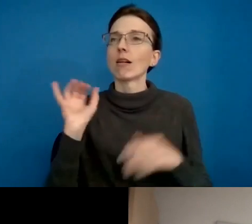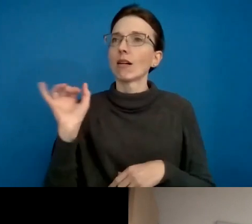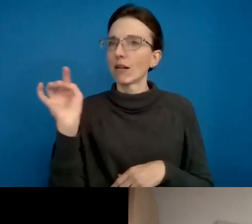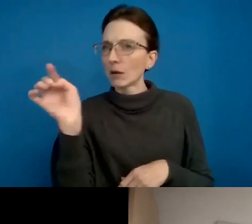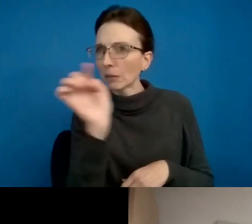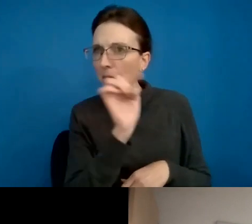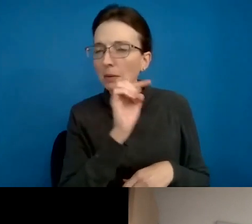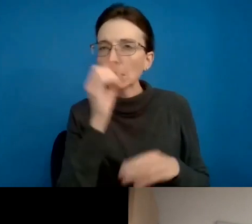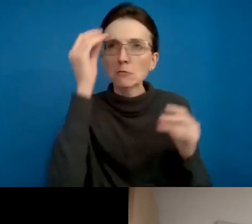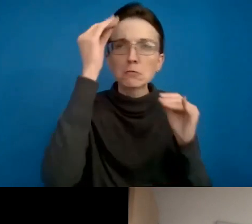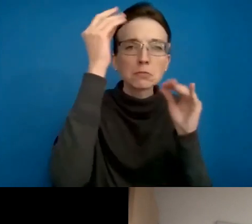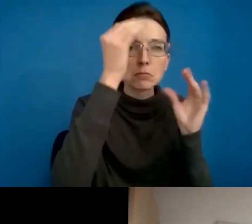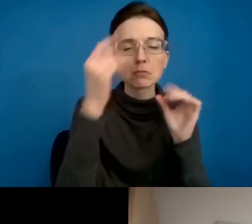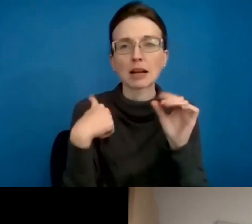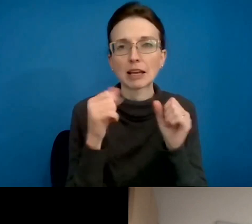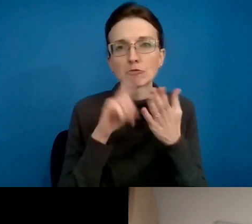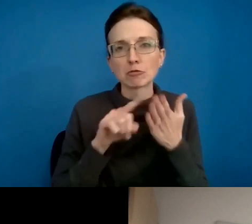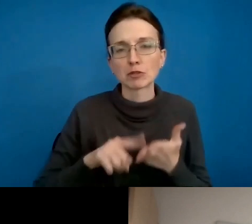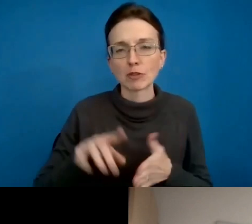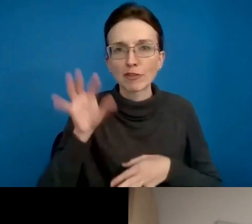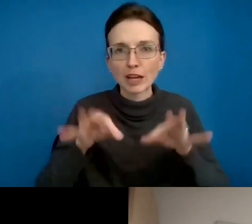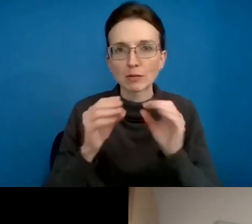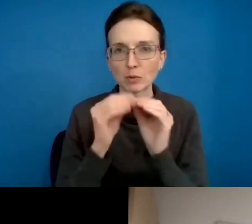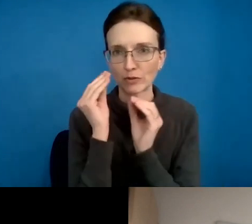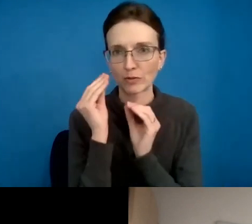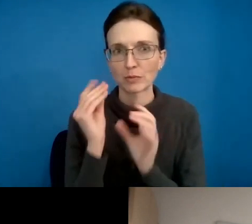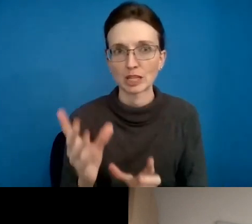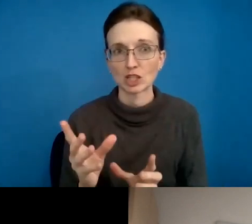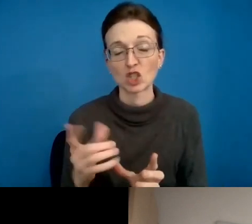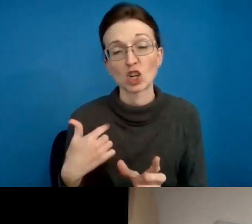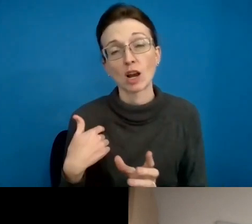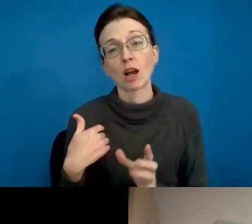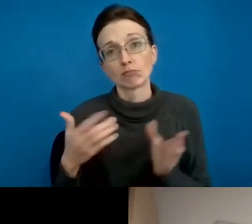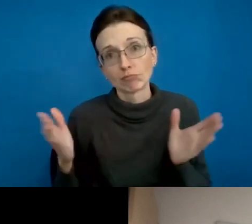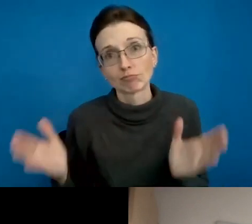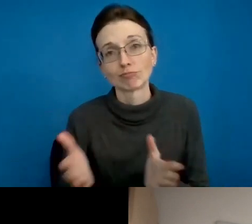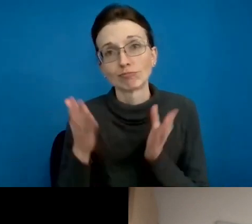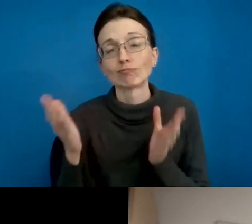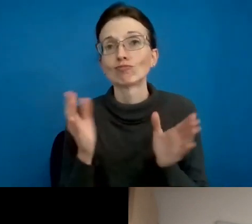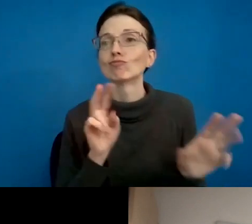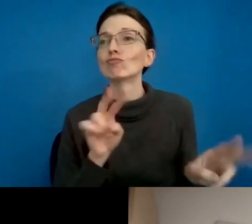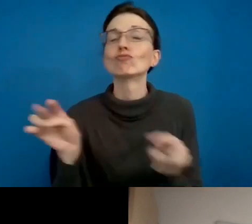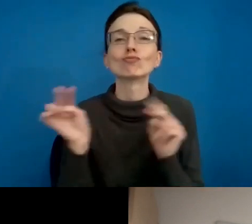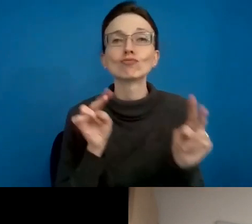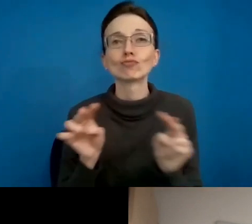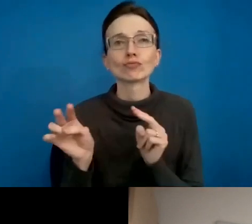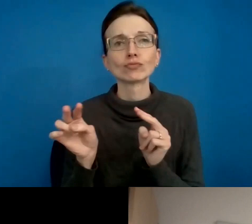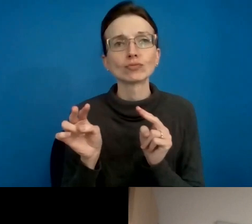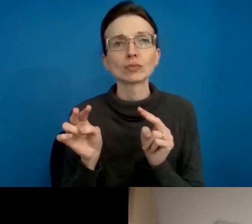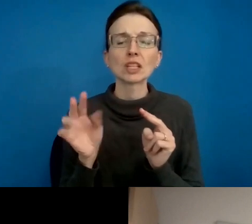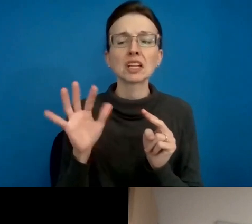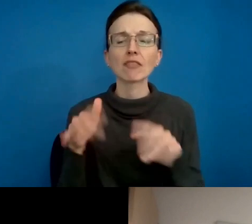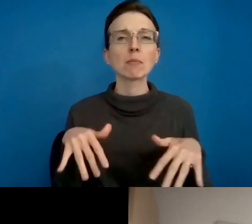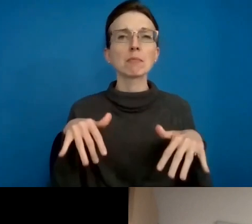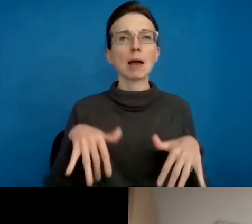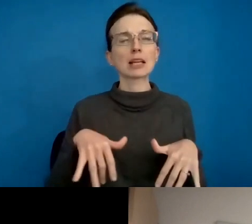for me to do my own research and to learn more. And I really would highly recommend doing that. It's a really great way, a fairly passive way